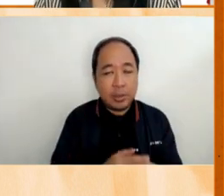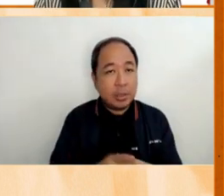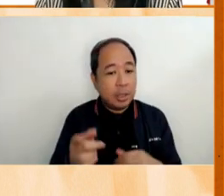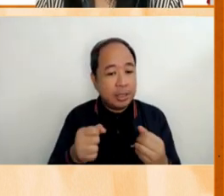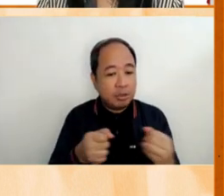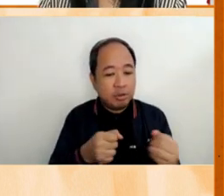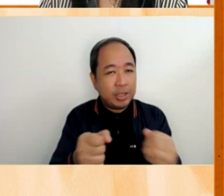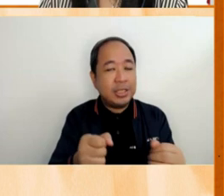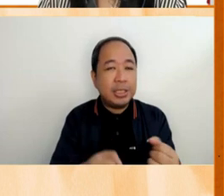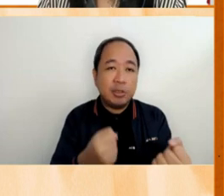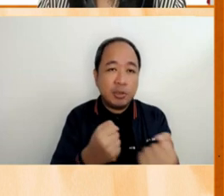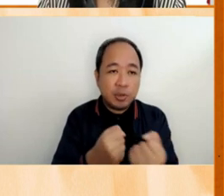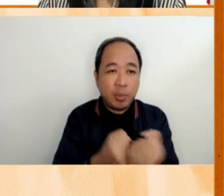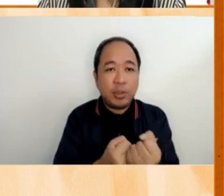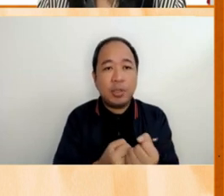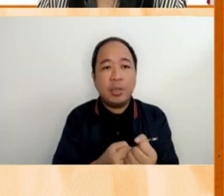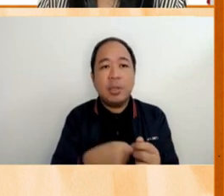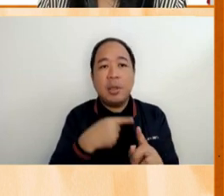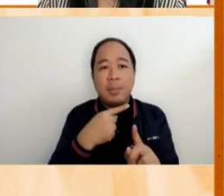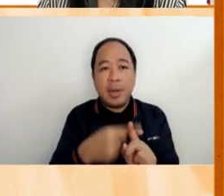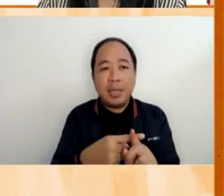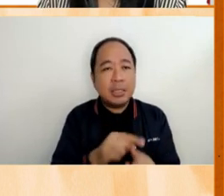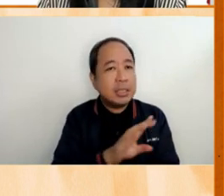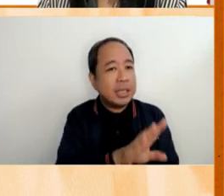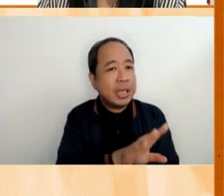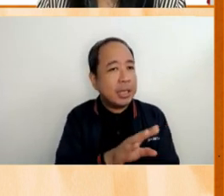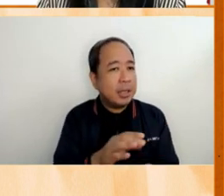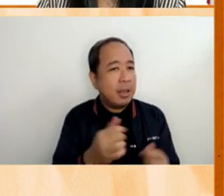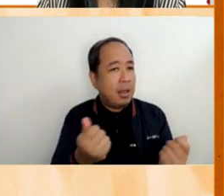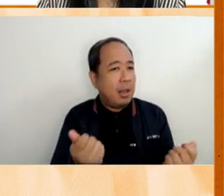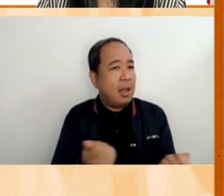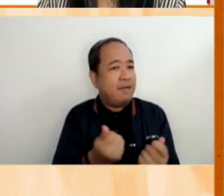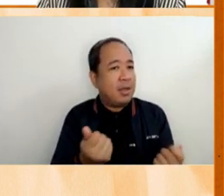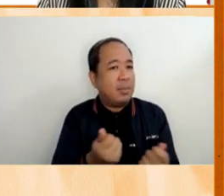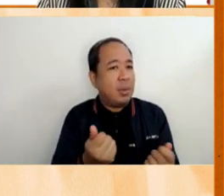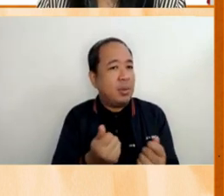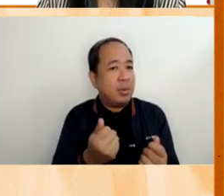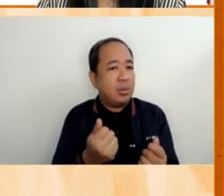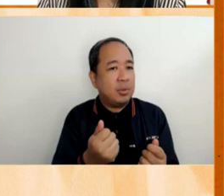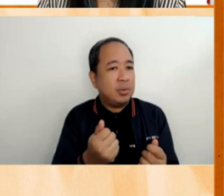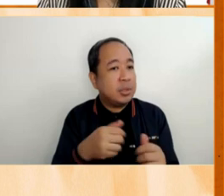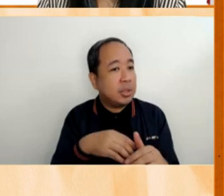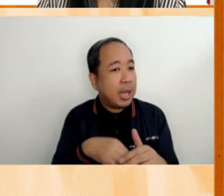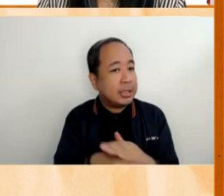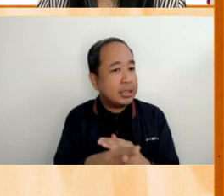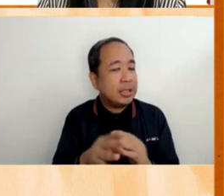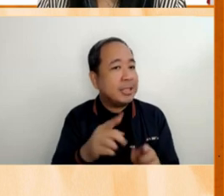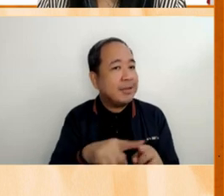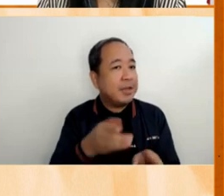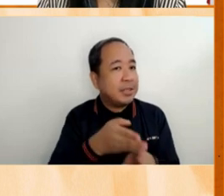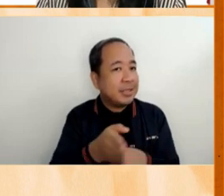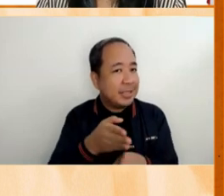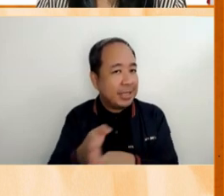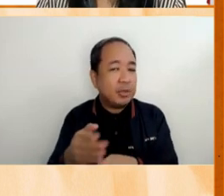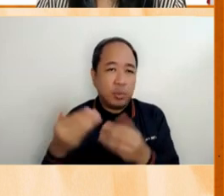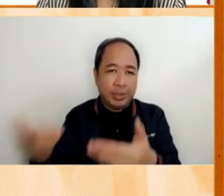and health-seeking behavior available in the different settings will be highlighted, especially in the school, the